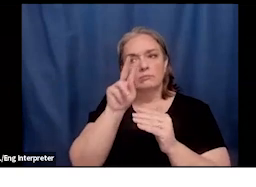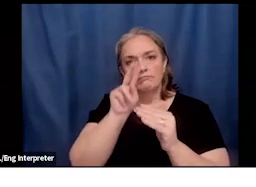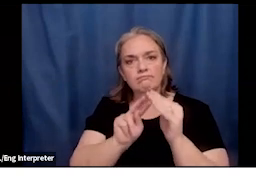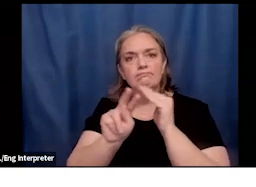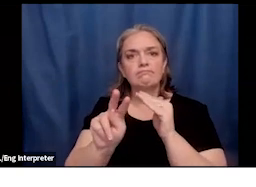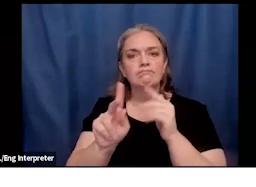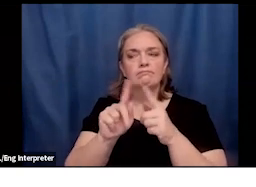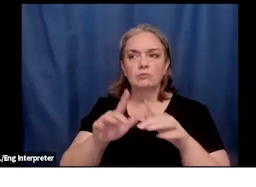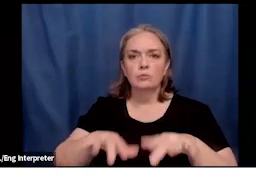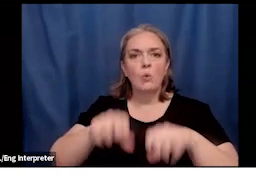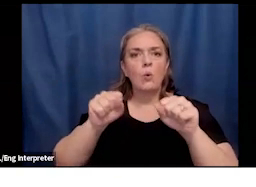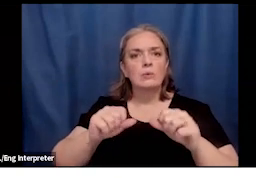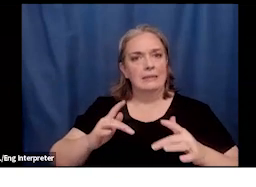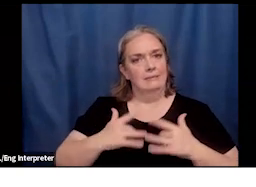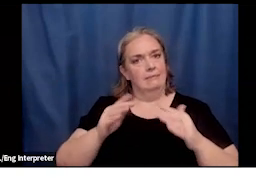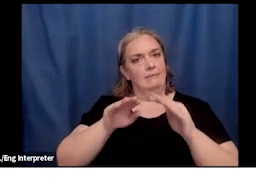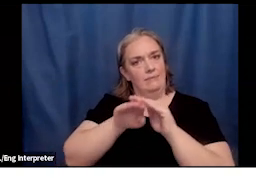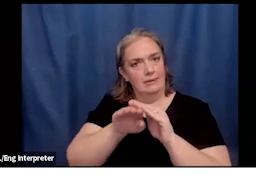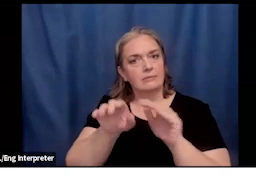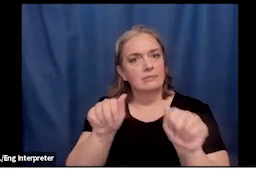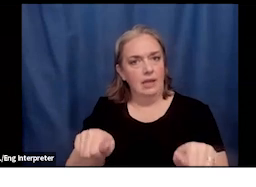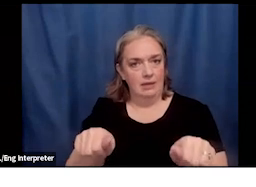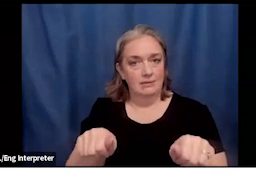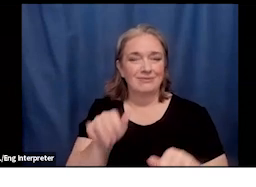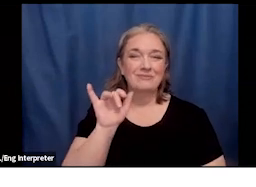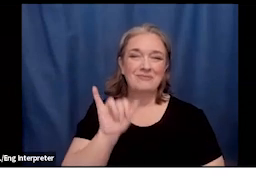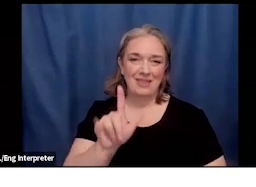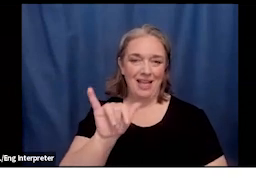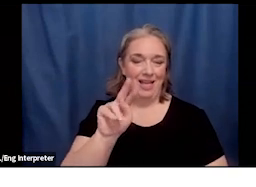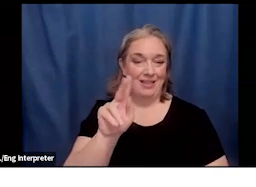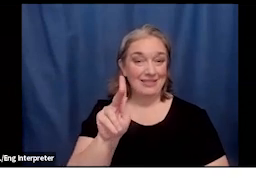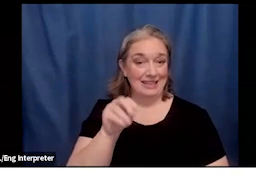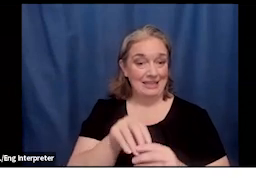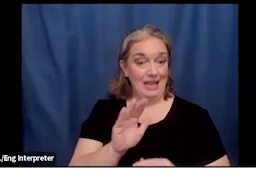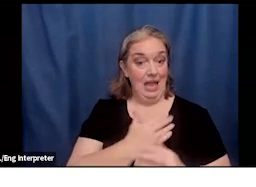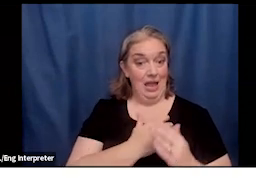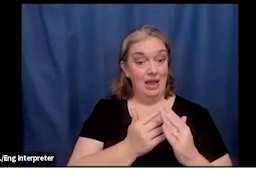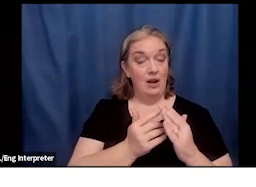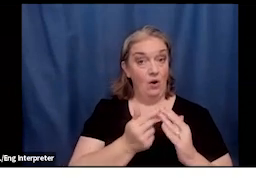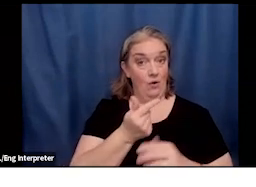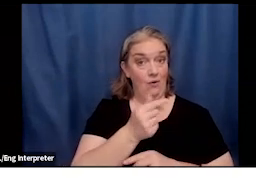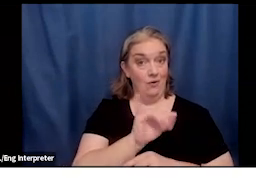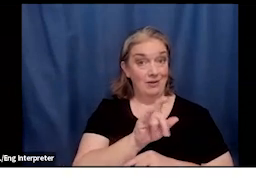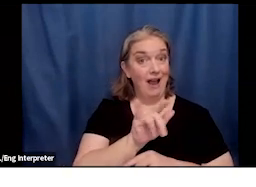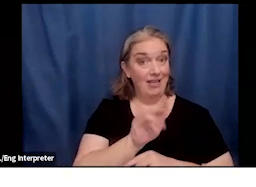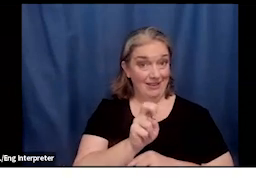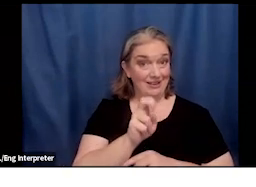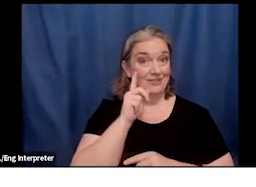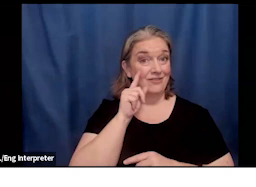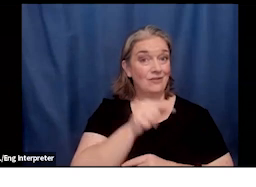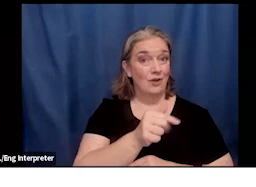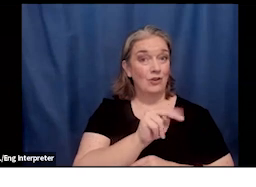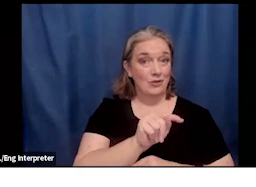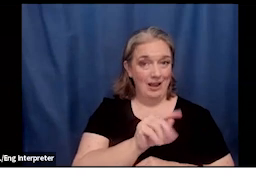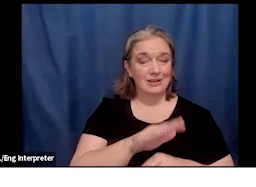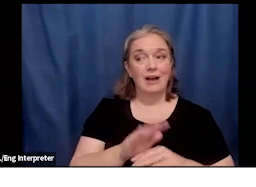to make an accessible event. And it is linked both within the guidelines for this grant and on Arts and